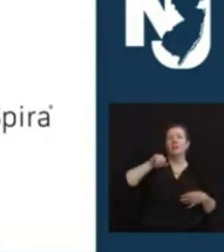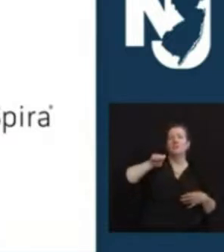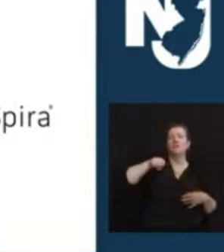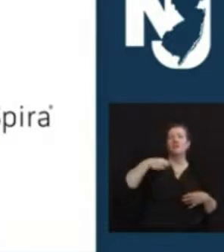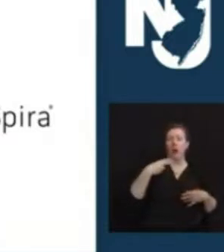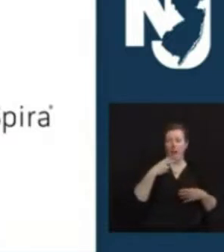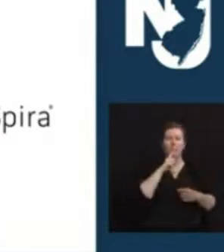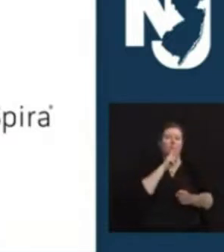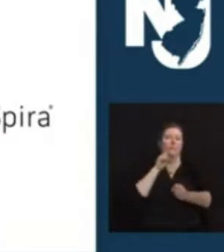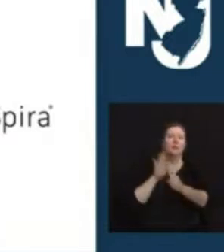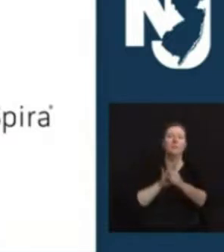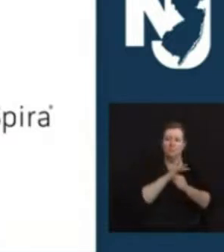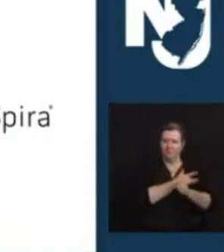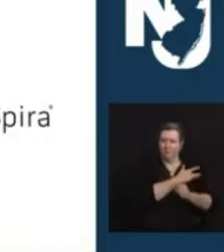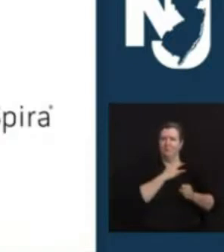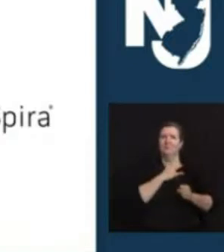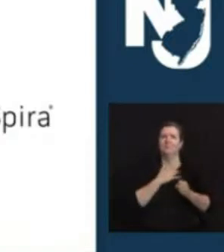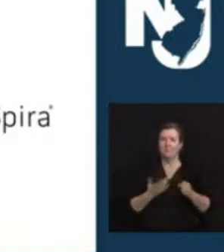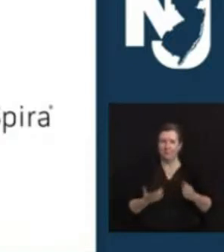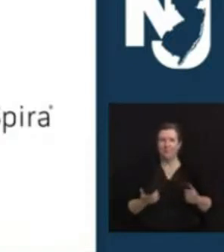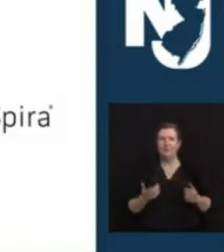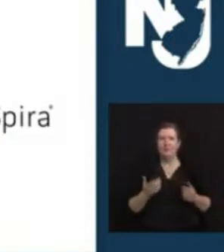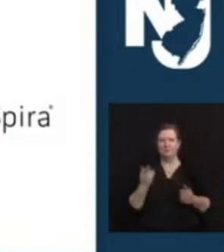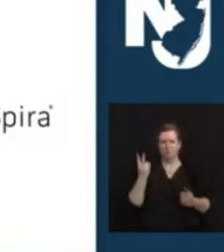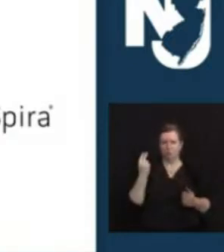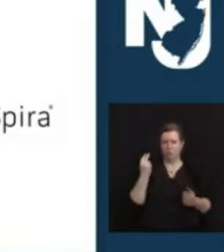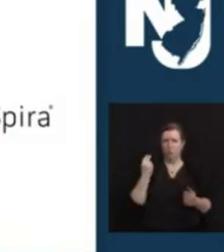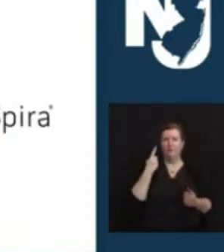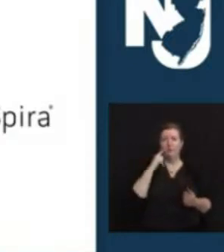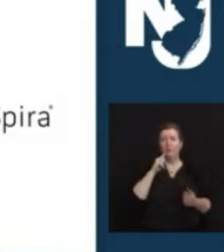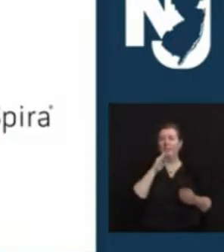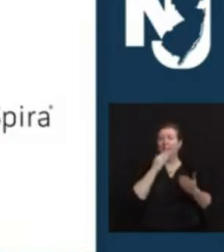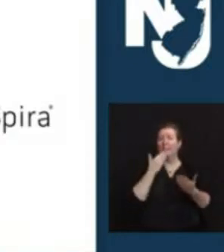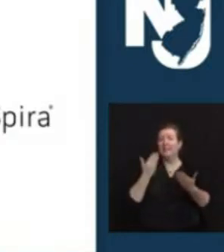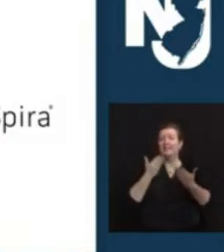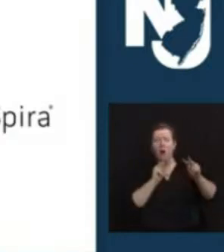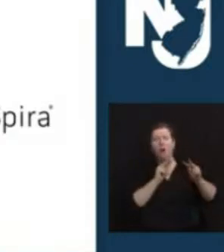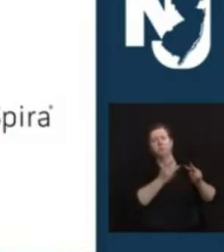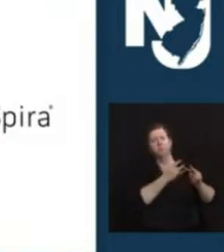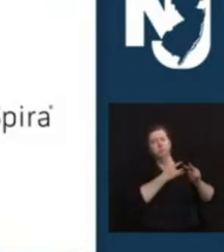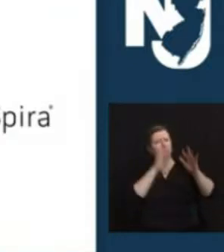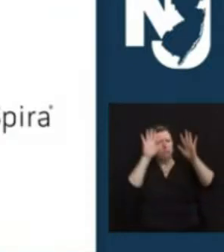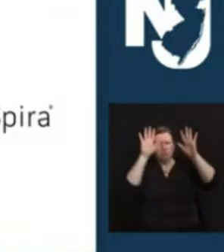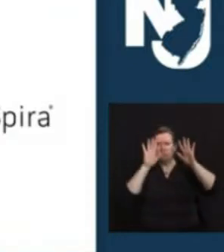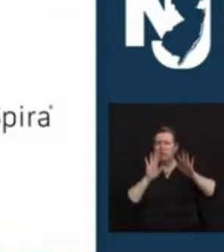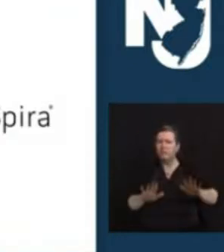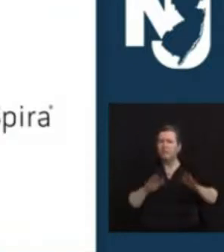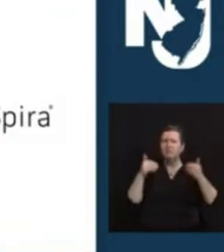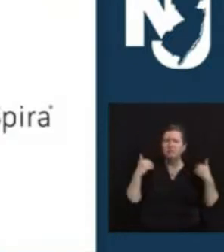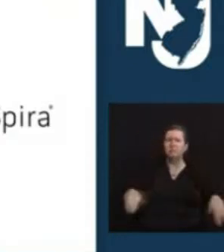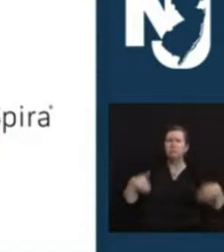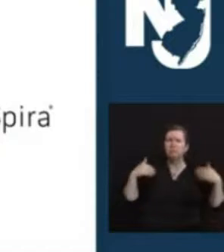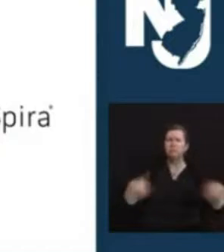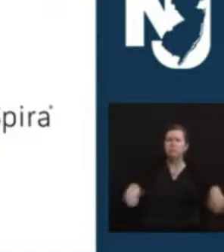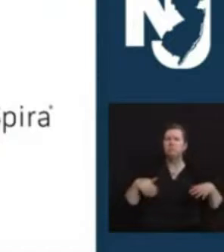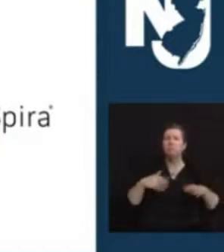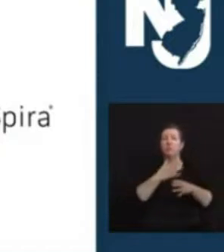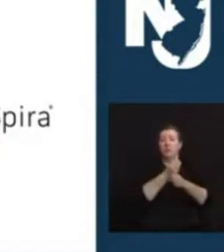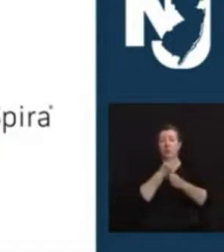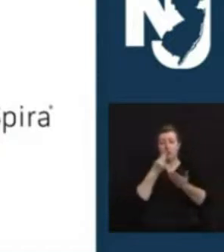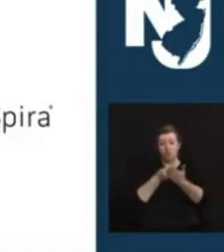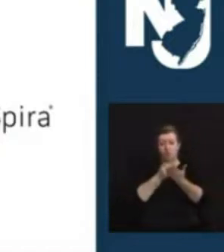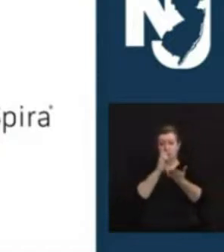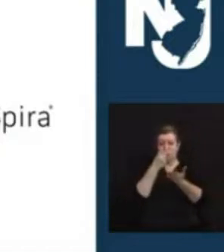the NJRA's emergency lease assistance, Christine, with whom I had the great honor of speaking on funding, that is ensuring Inspira retains